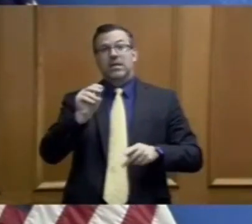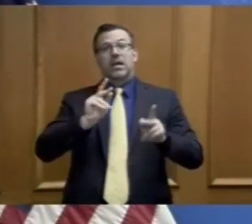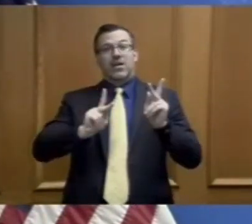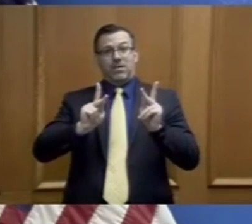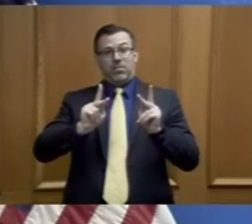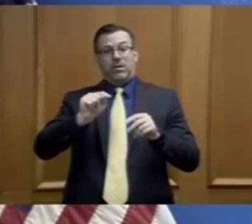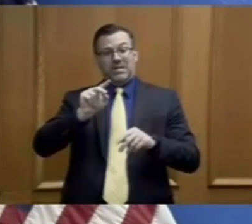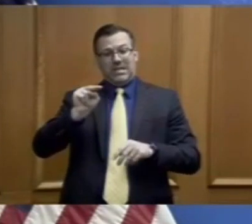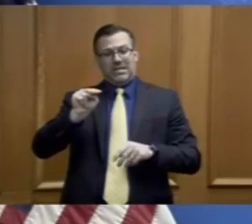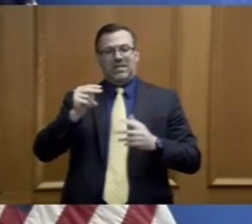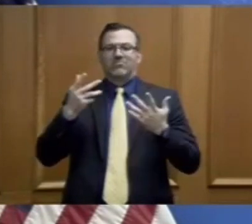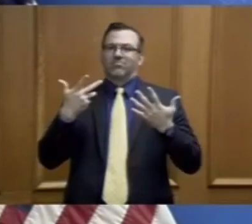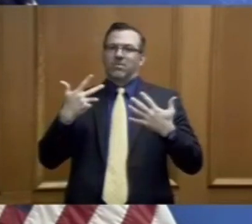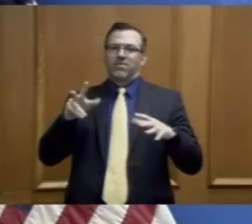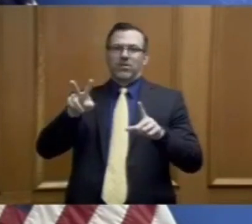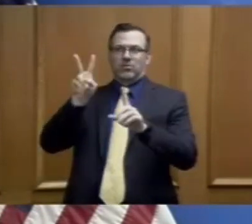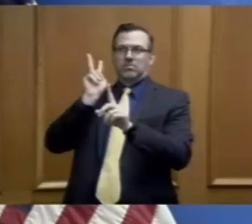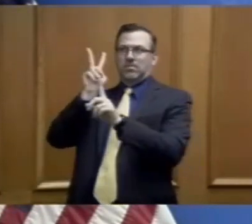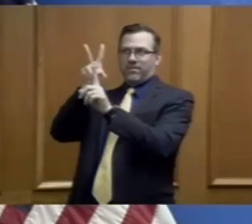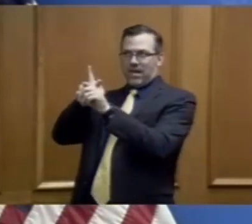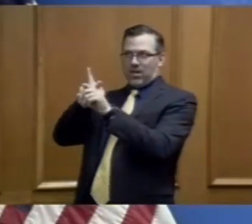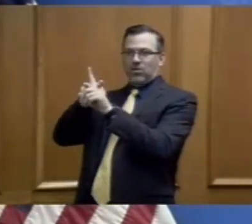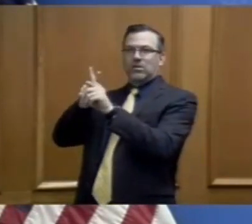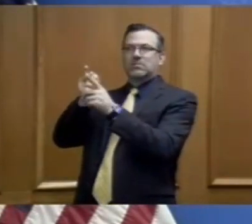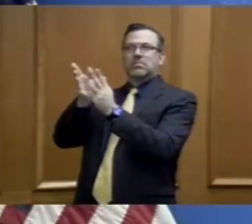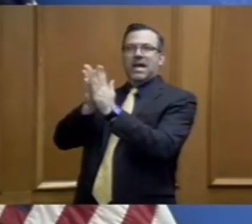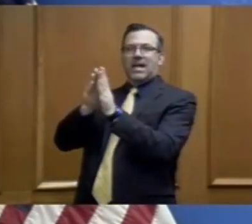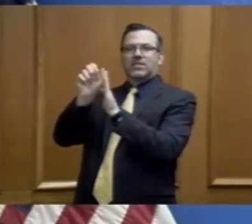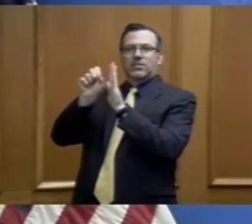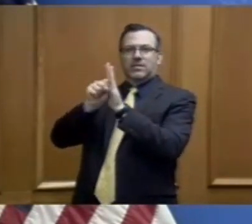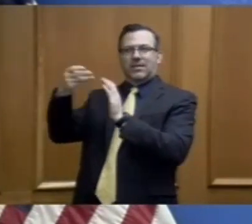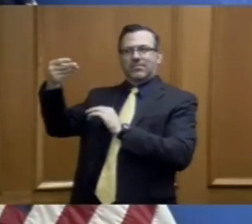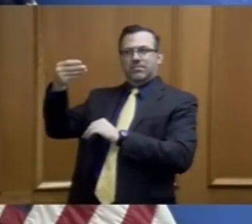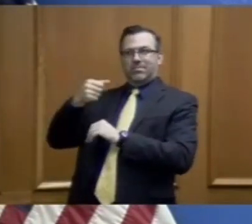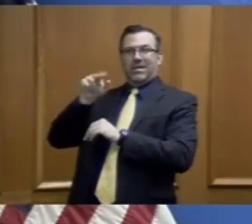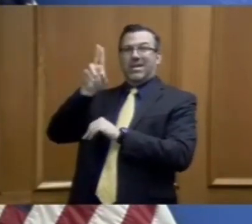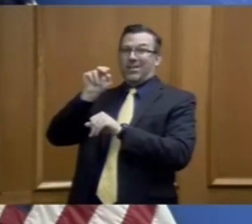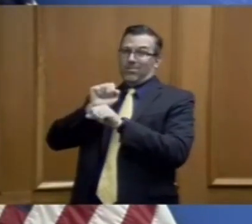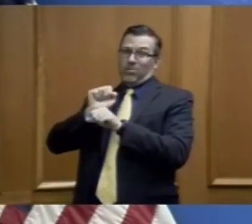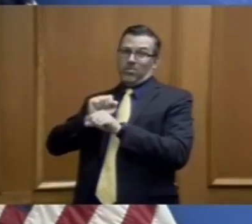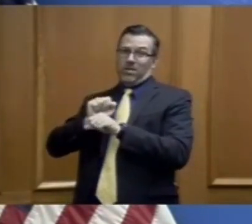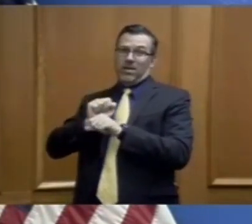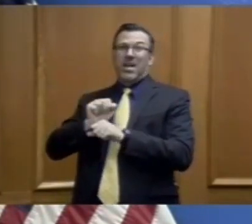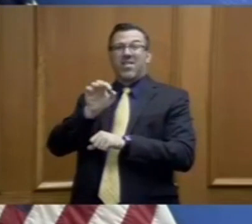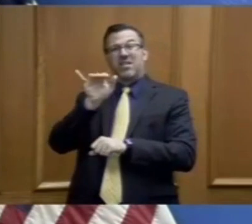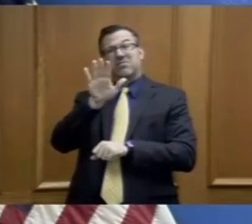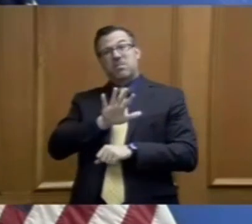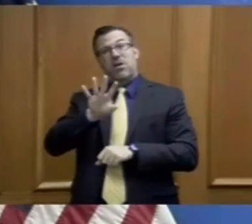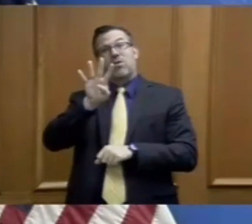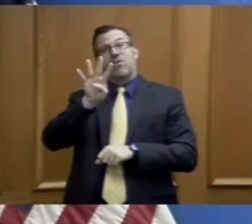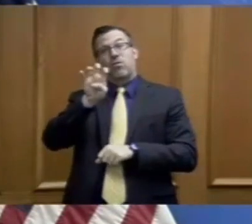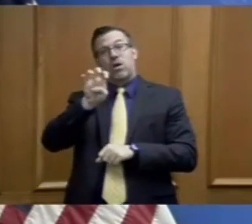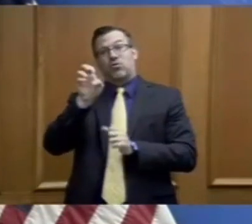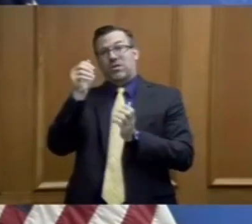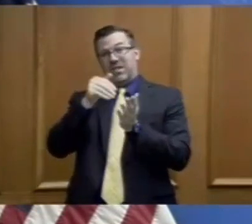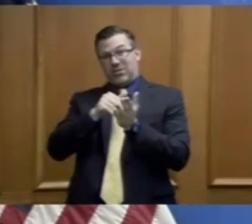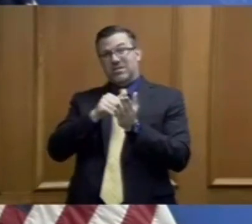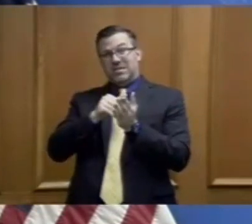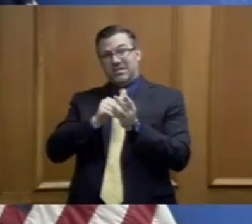unemployment claims as of this week. That's more than 400,000 Tennesseans without a